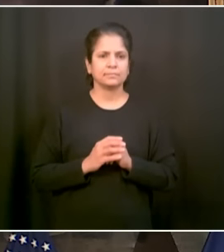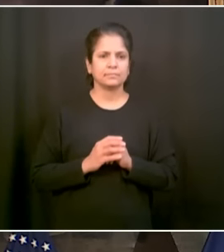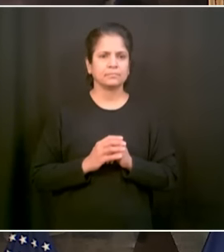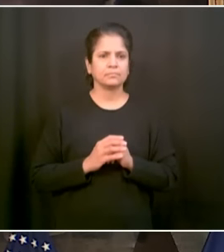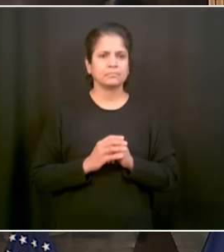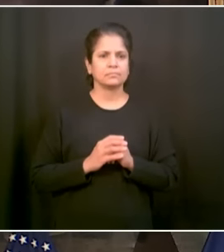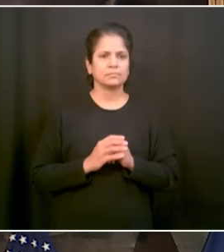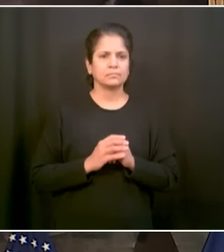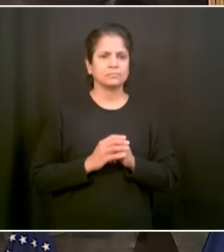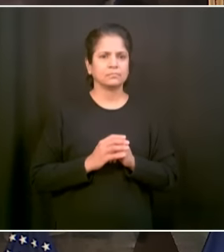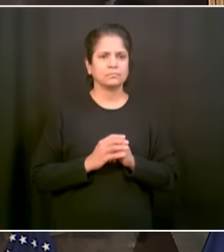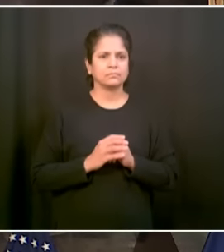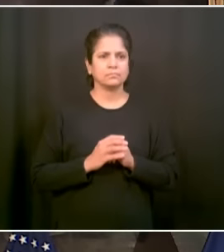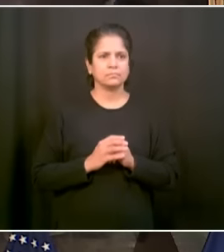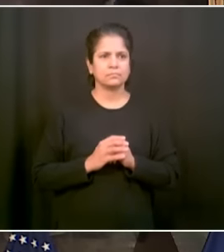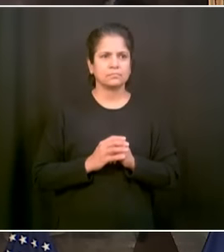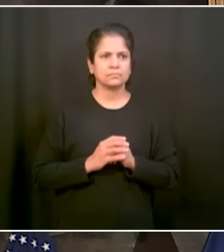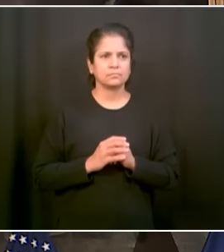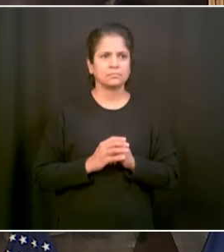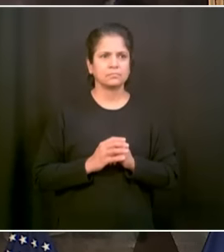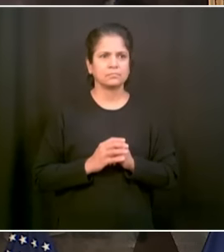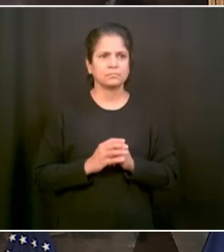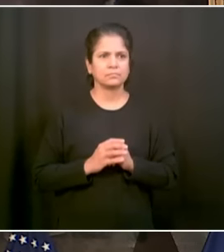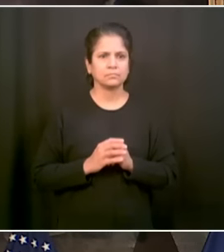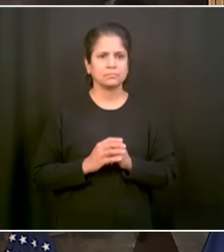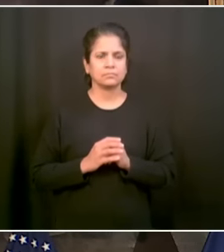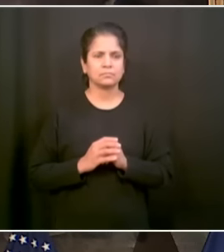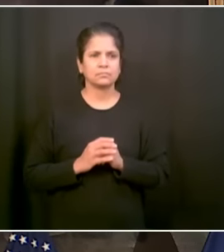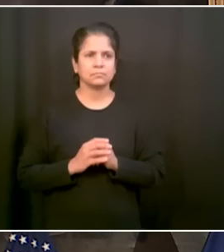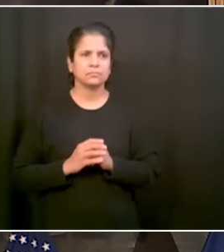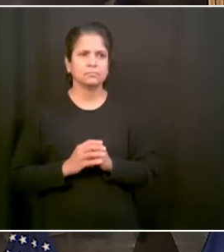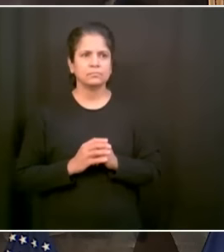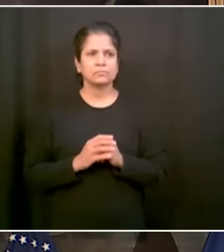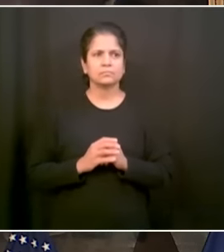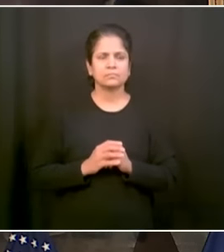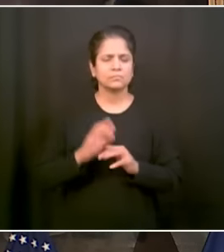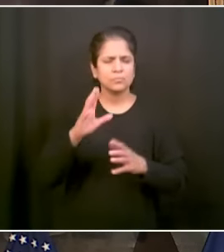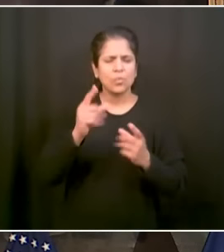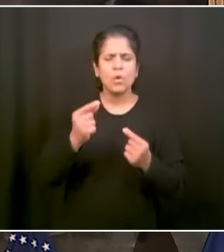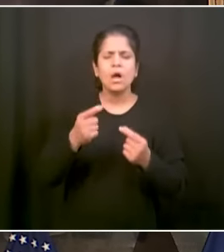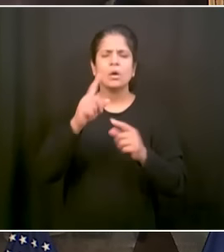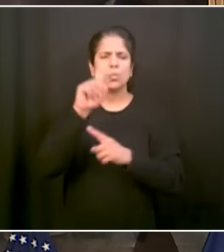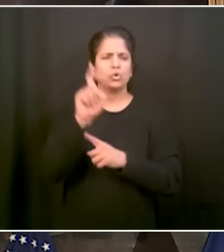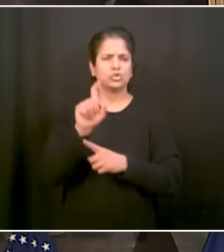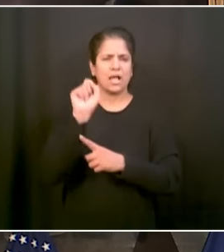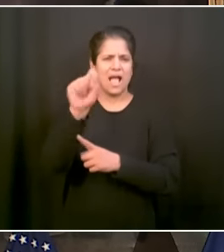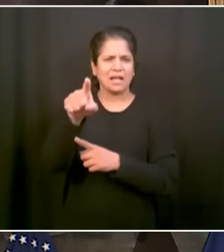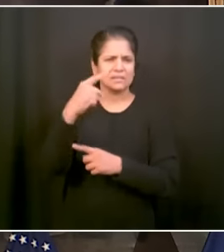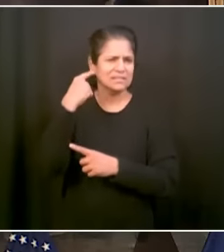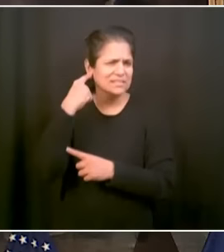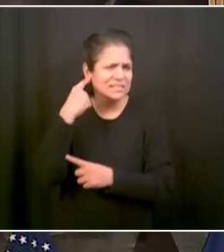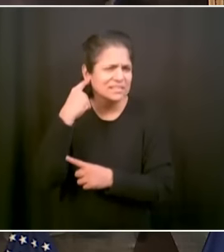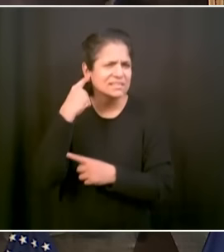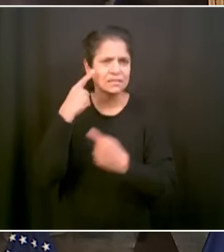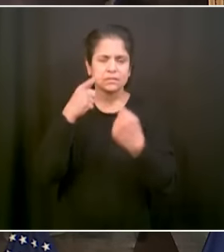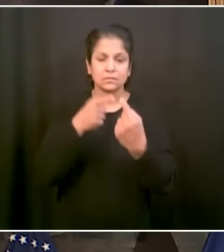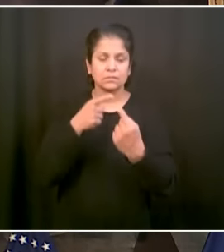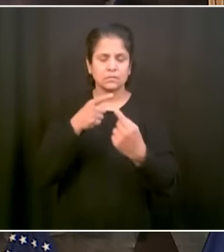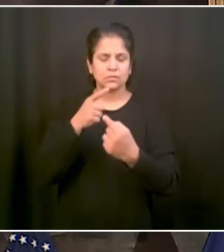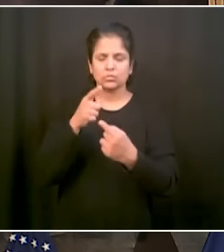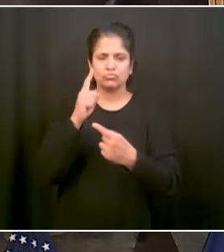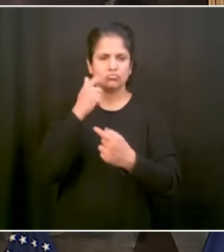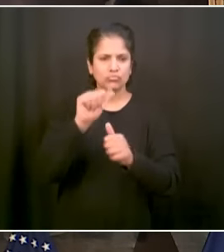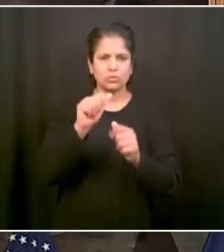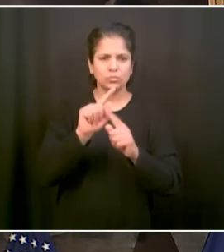the circumstances, do you need to revise any of the campaign promises that you made, which you estimated would cost